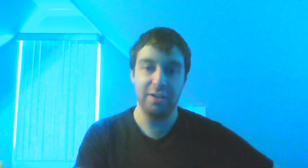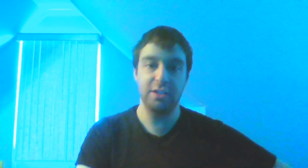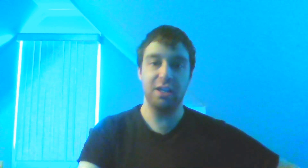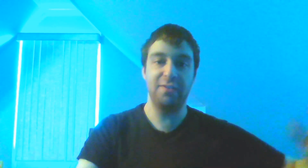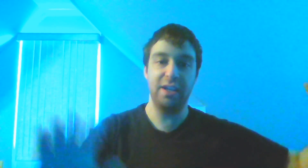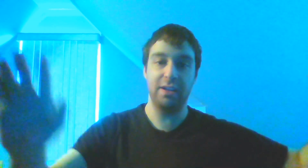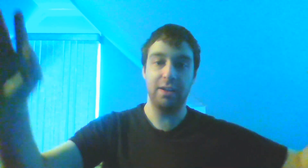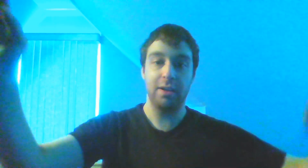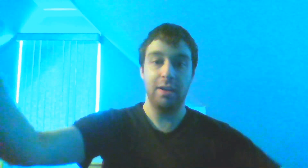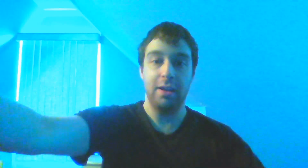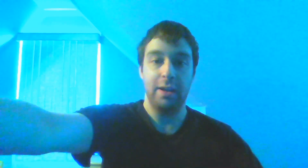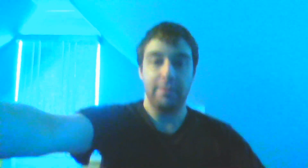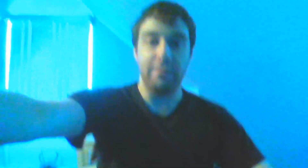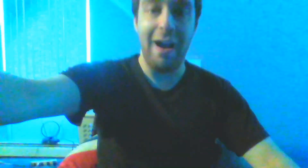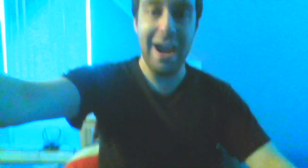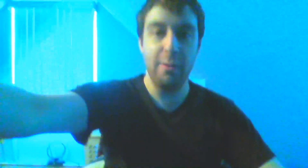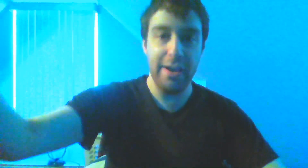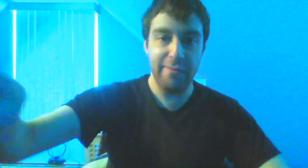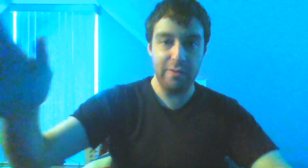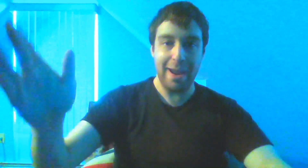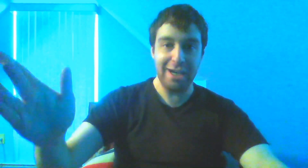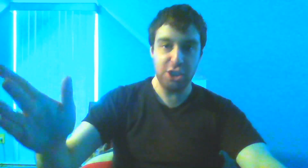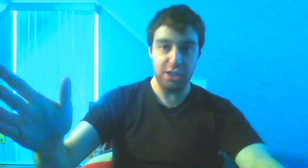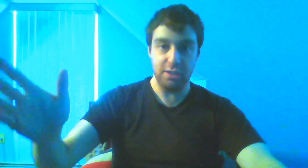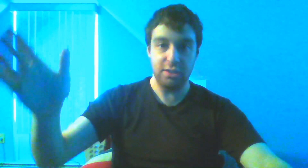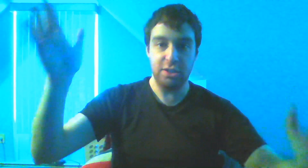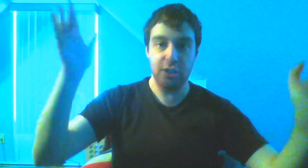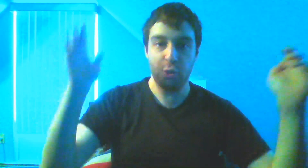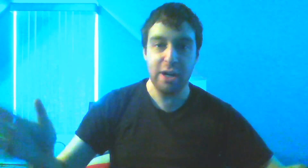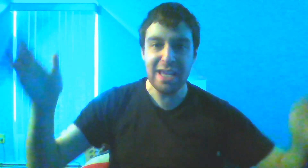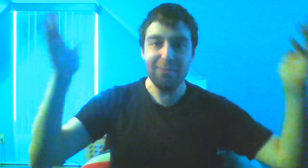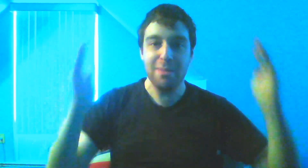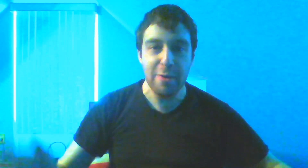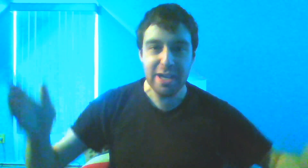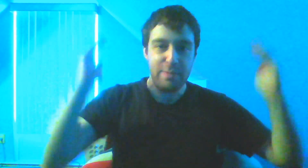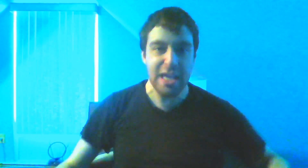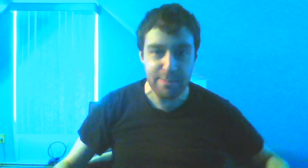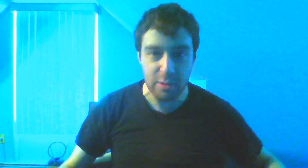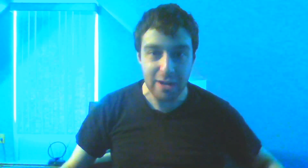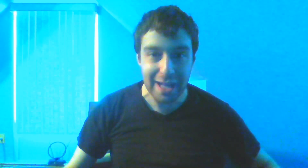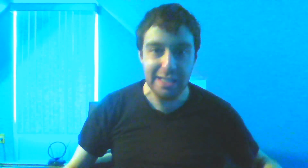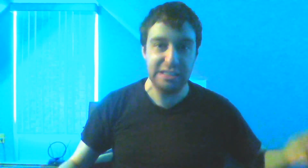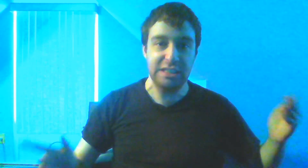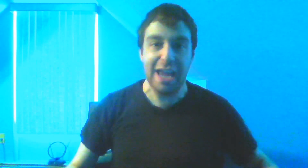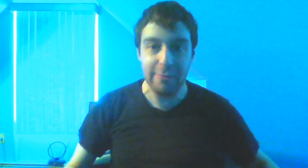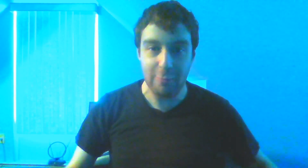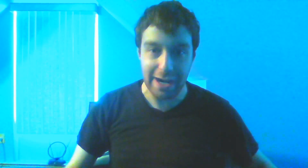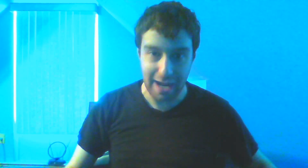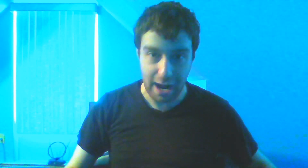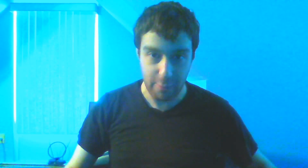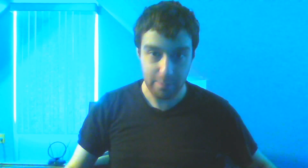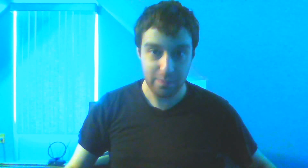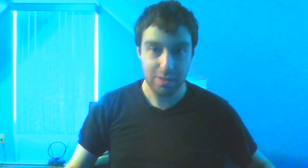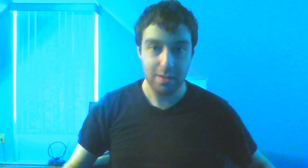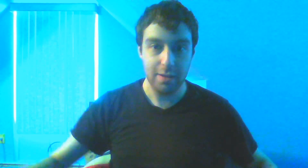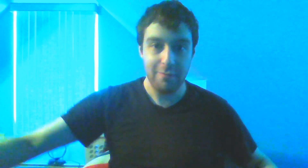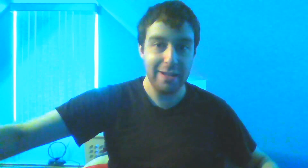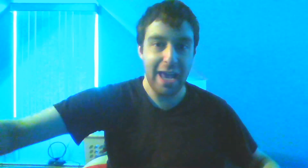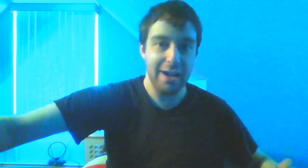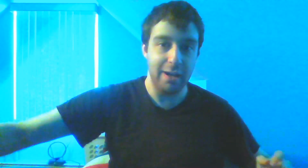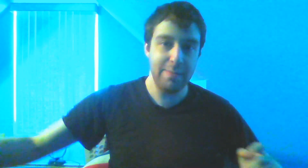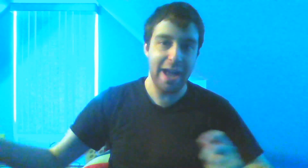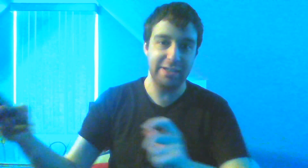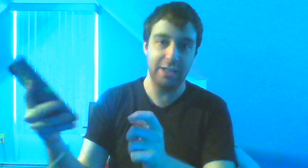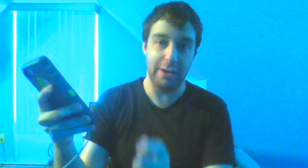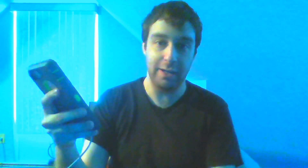the governor's giving vital information to 20 million people in this state right now. Right,